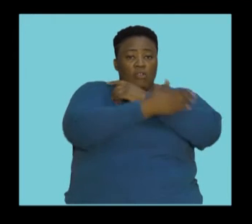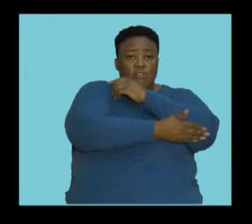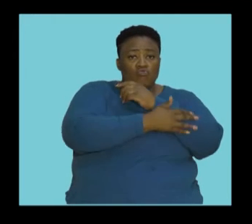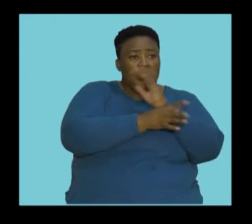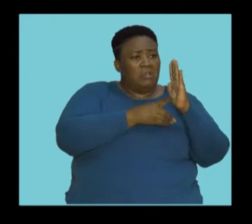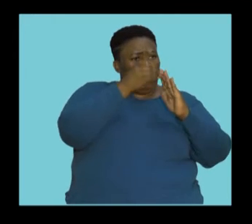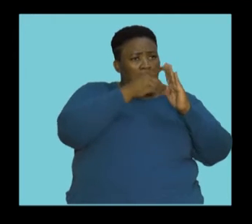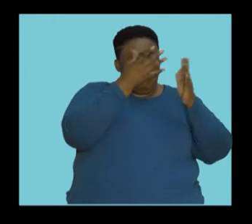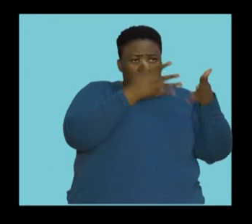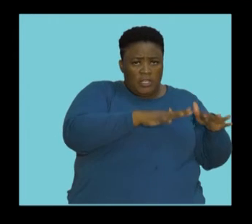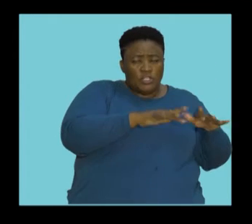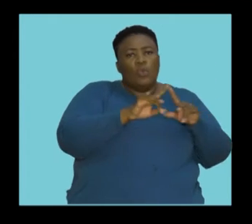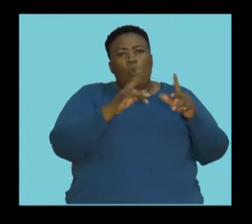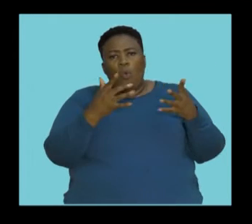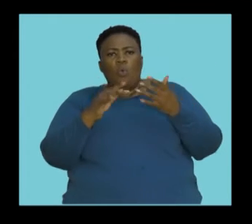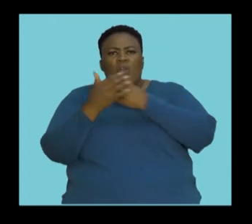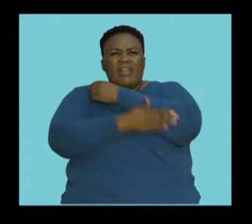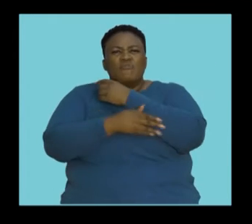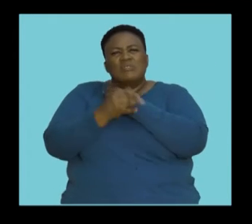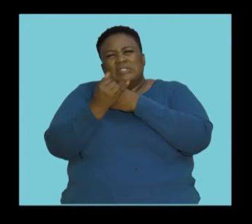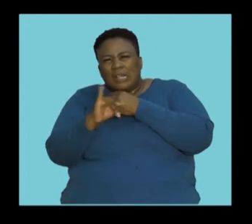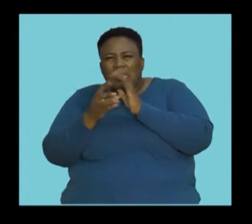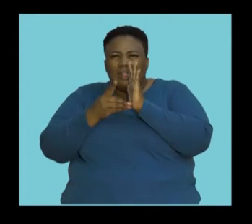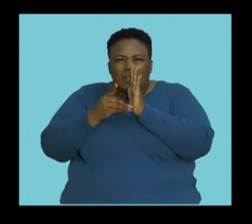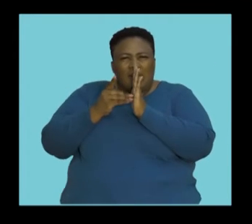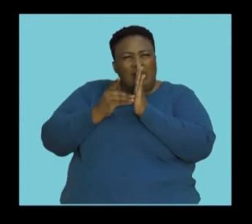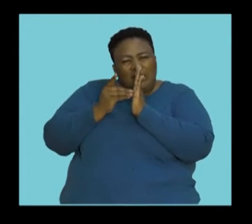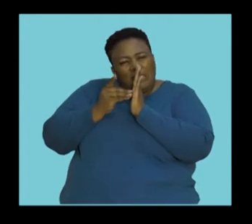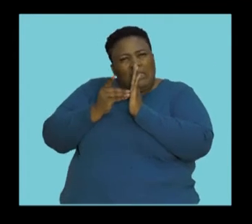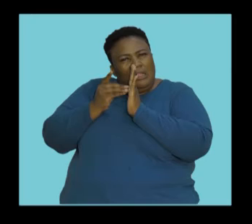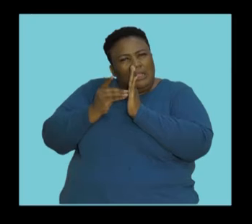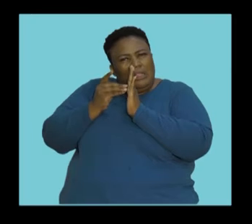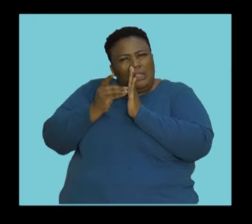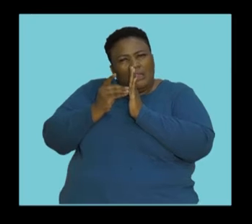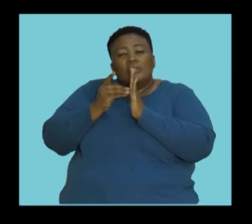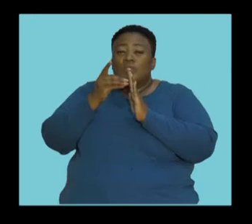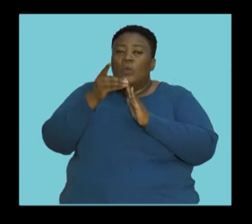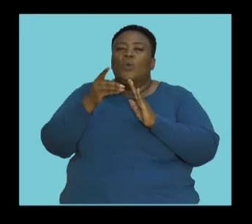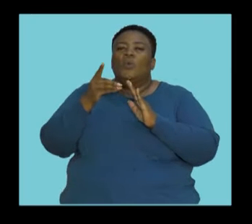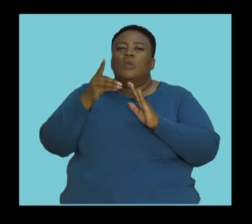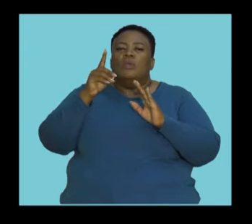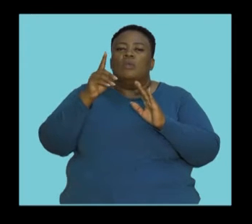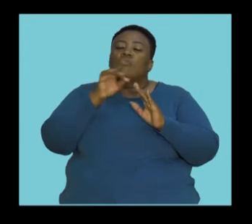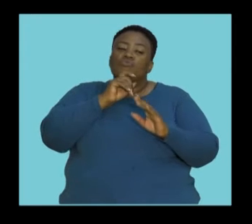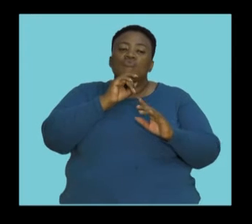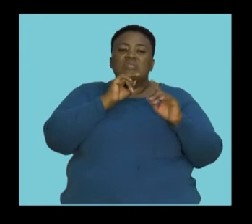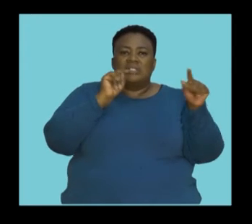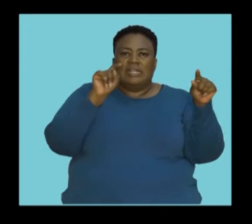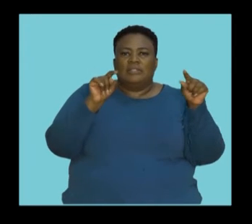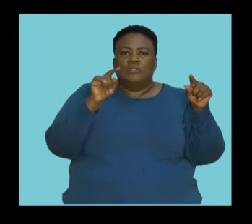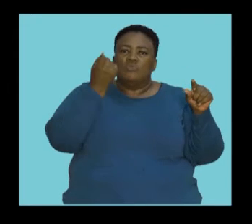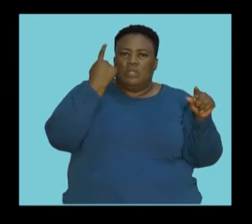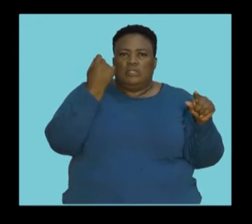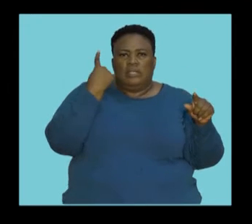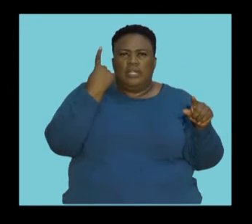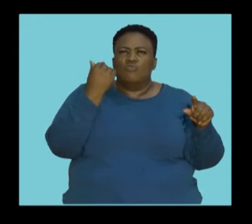developed countries to developing countries. And I think that's important in terms of understanding the context of food security in